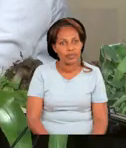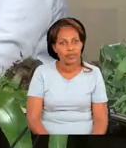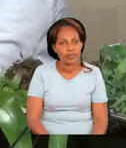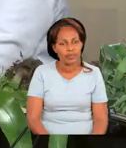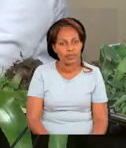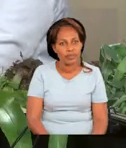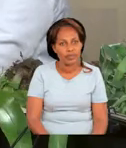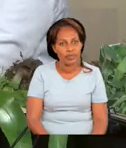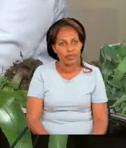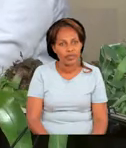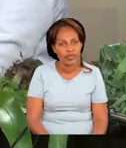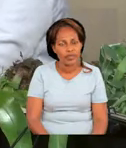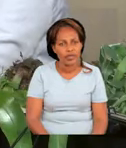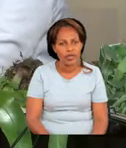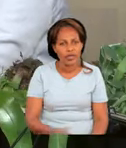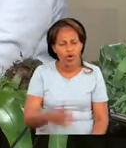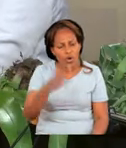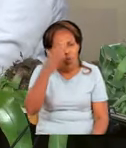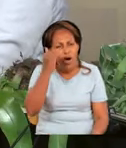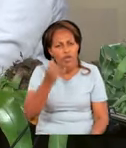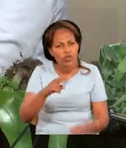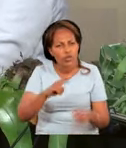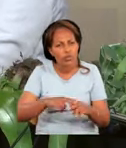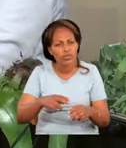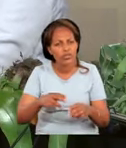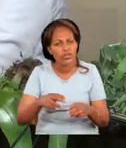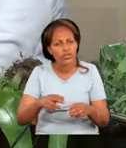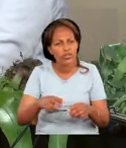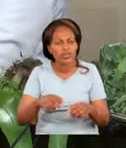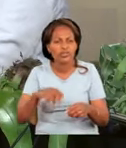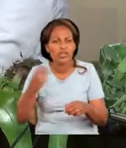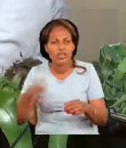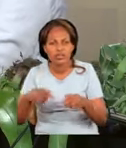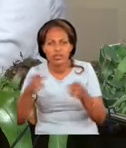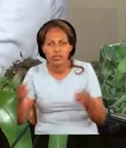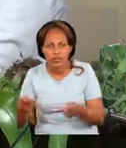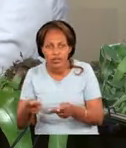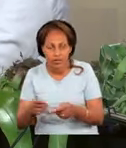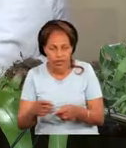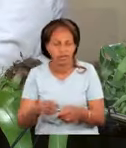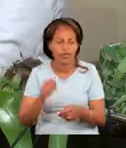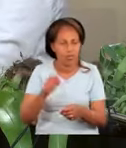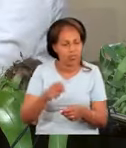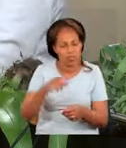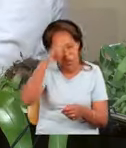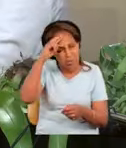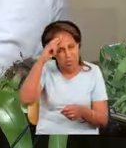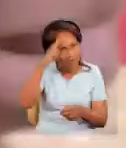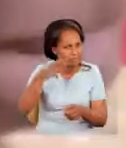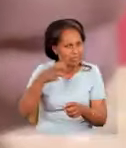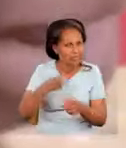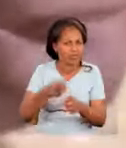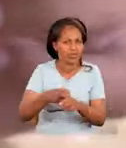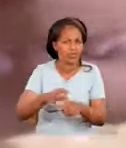Why did you put that on the other dish? Because it's difficult to remove. Okay, good.